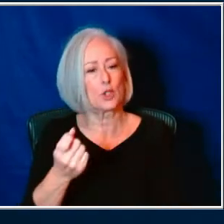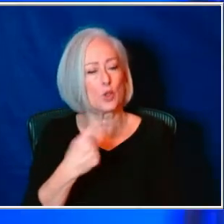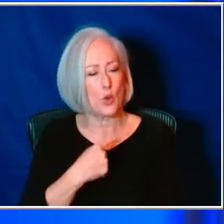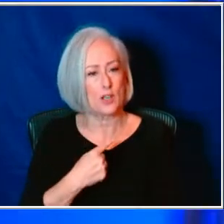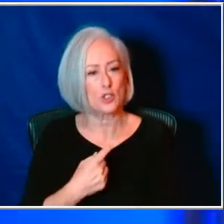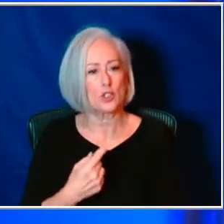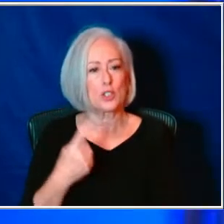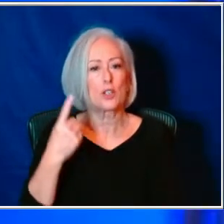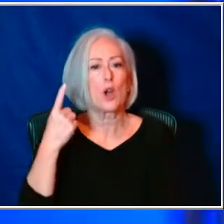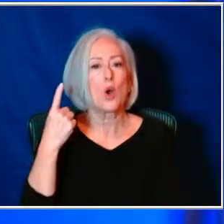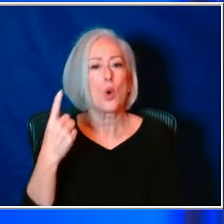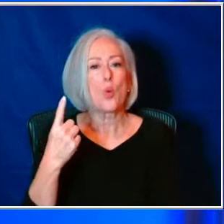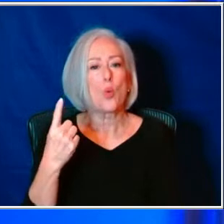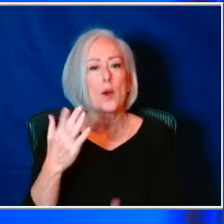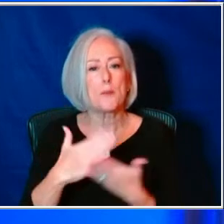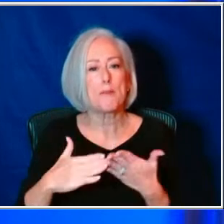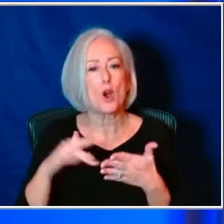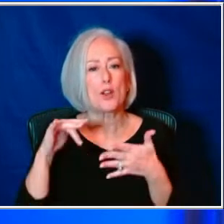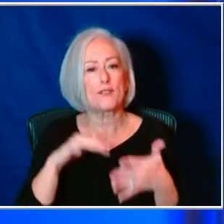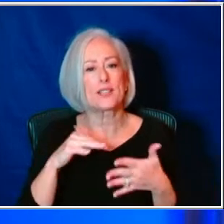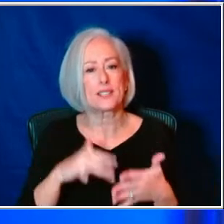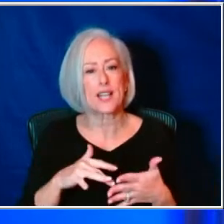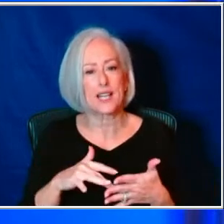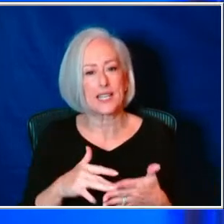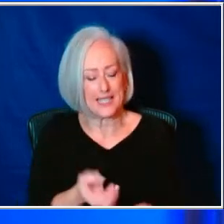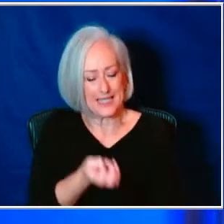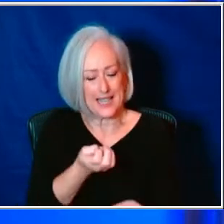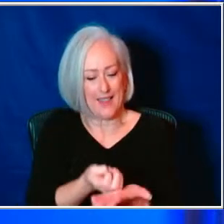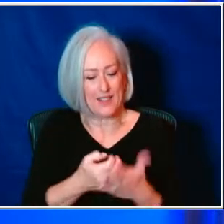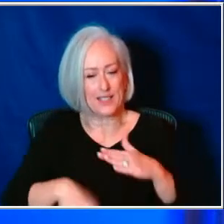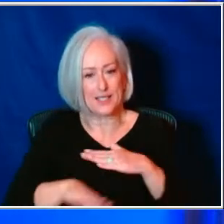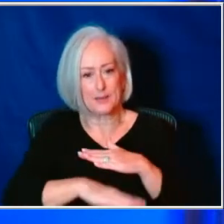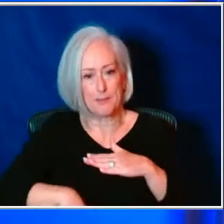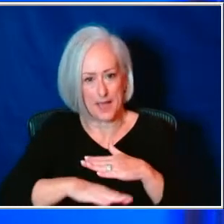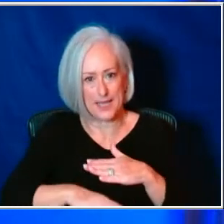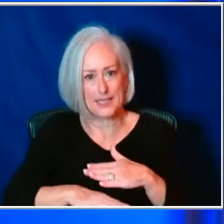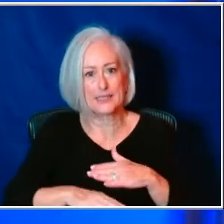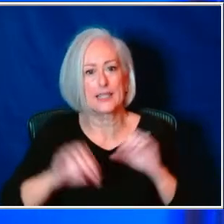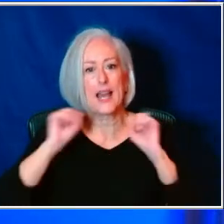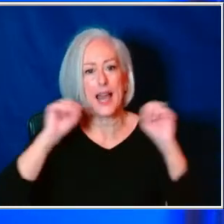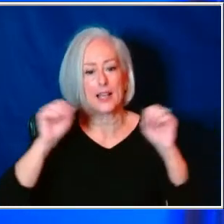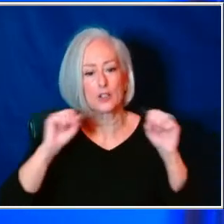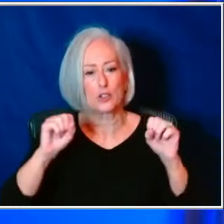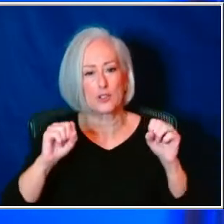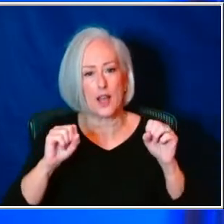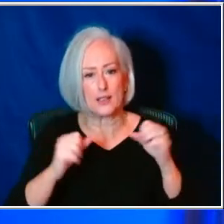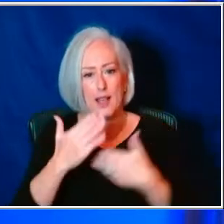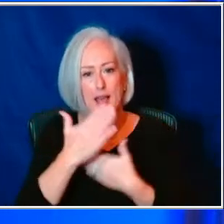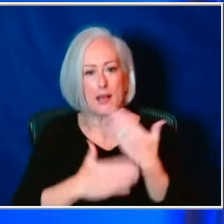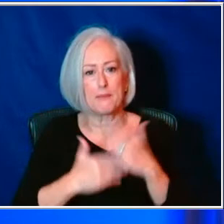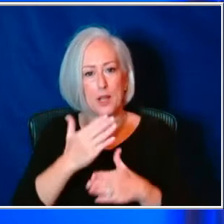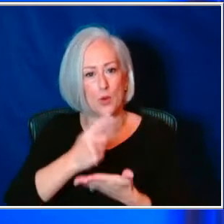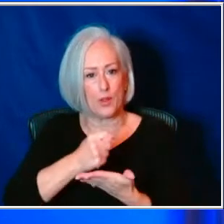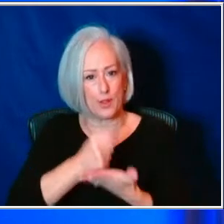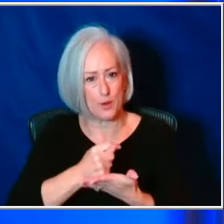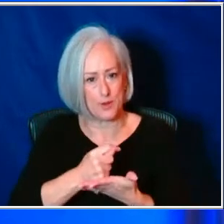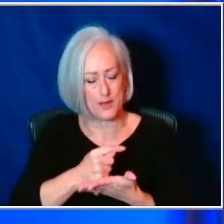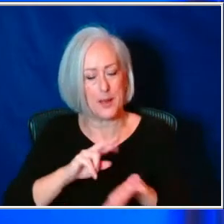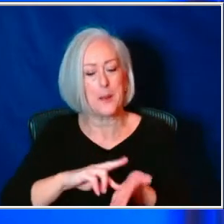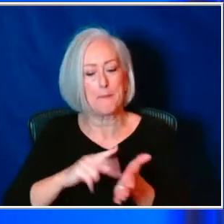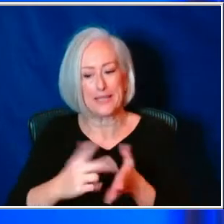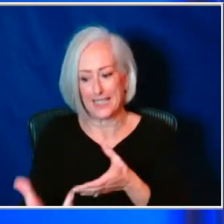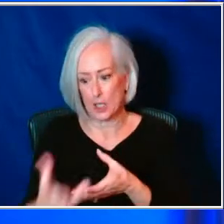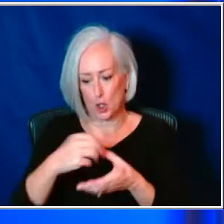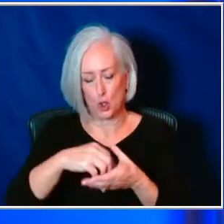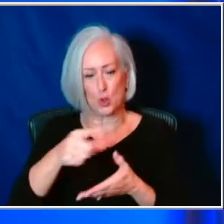study is evidence-based exercise and manual therapy. And so that incorporates some of the things you're talking about in terms